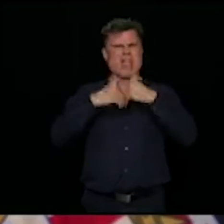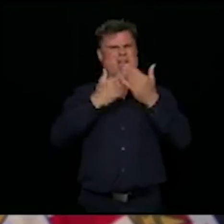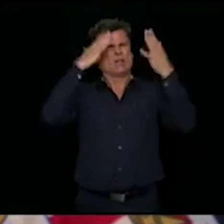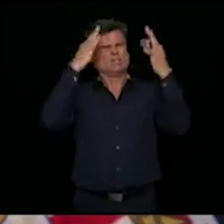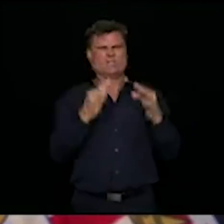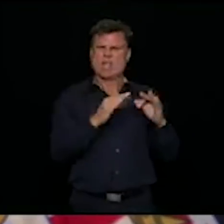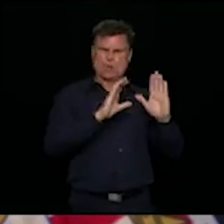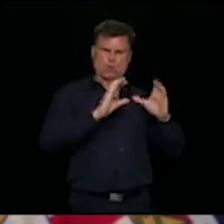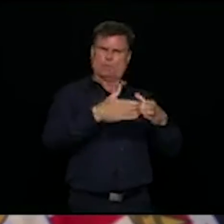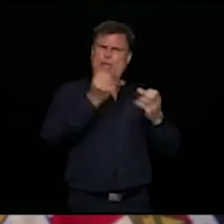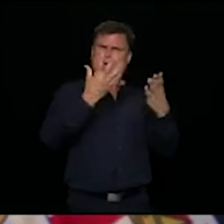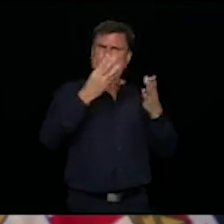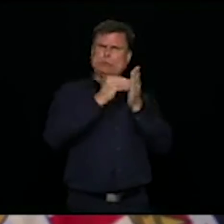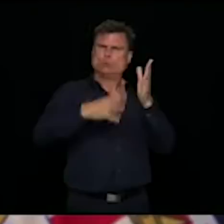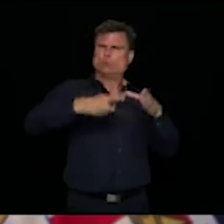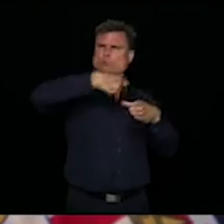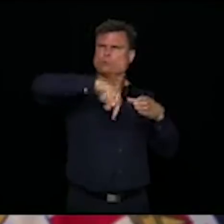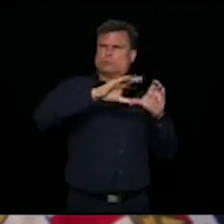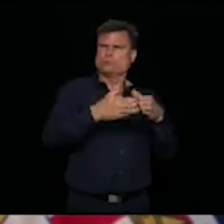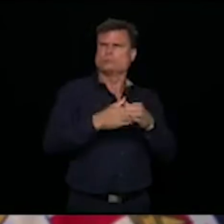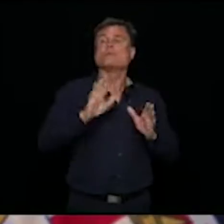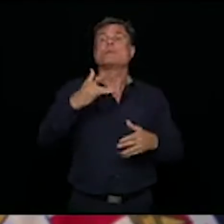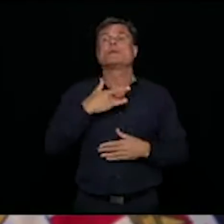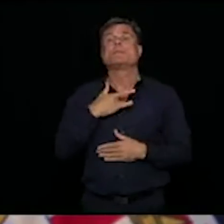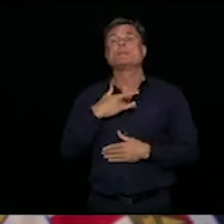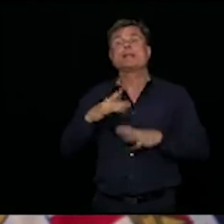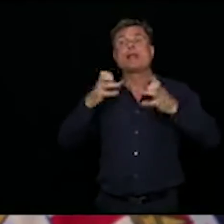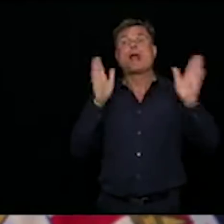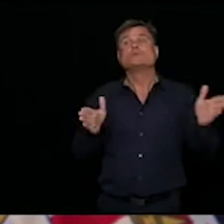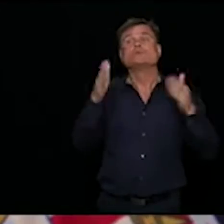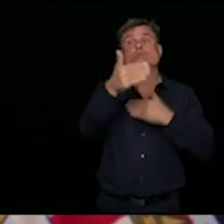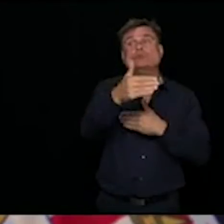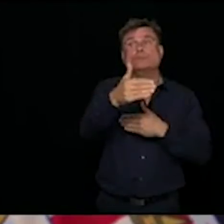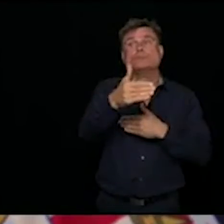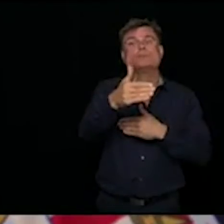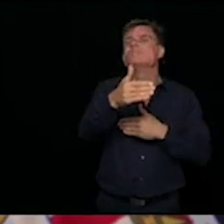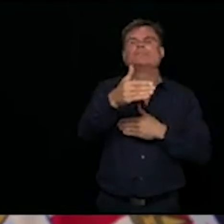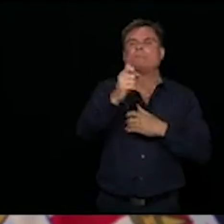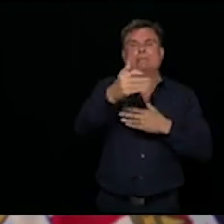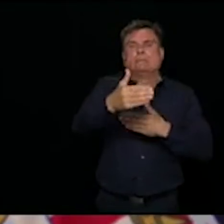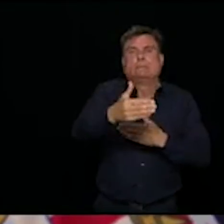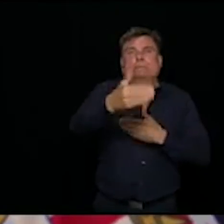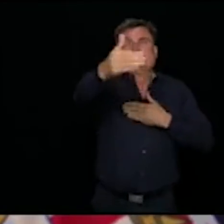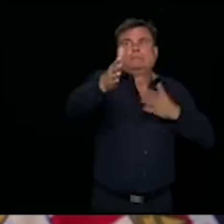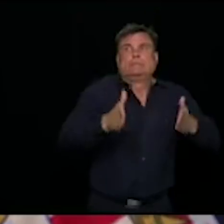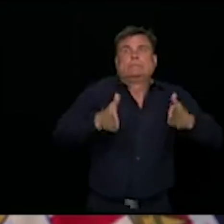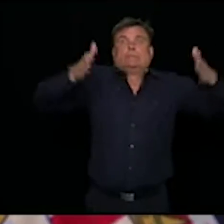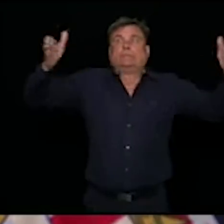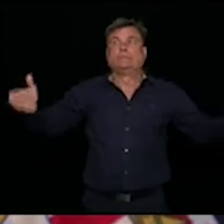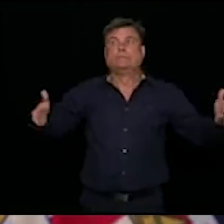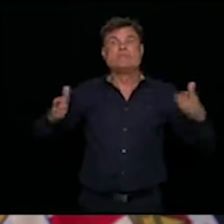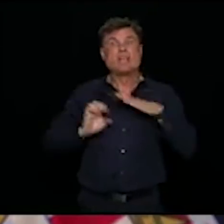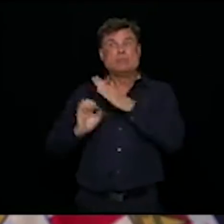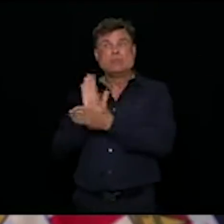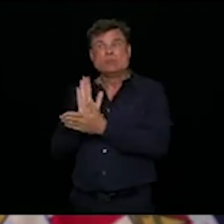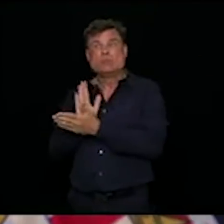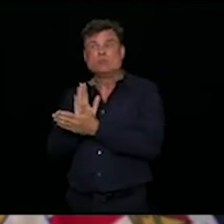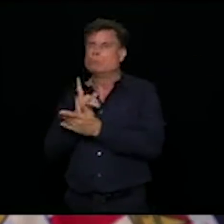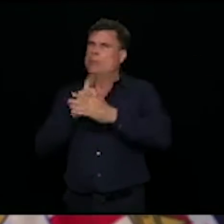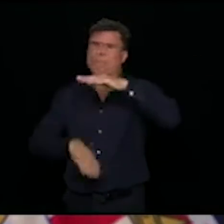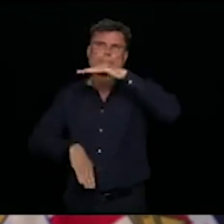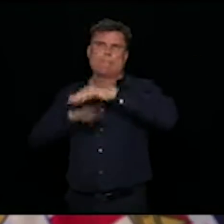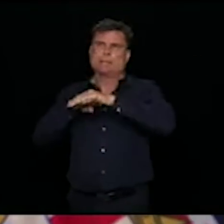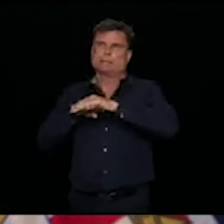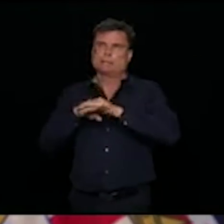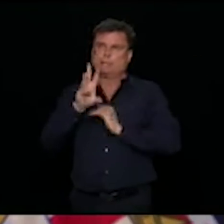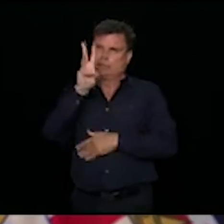with 2 times the typical number of students in a classroom. So for elementary and middle school, each